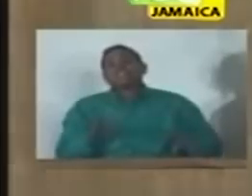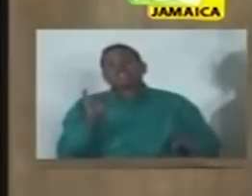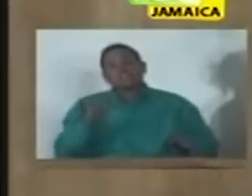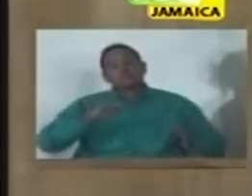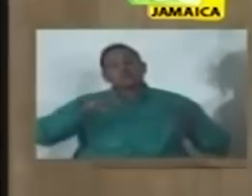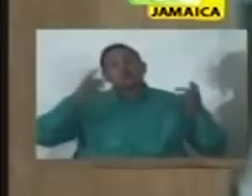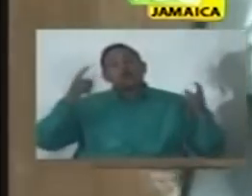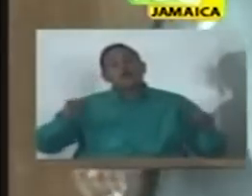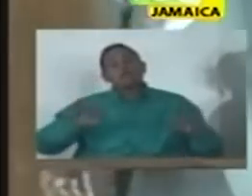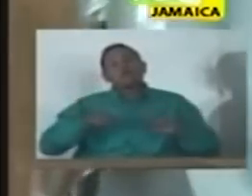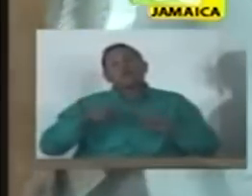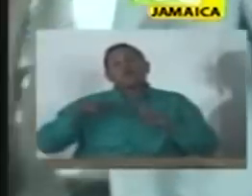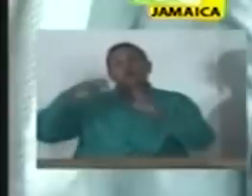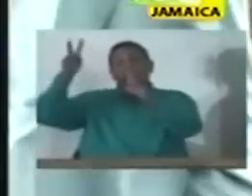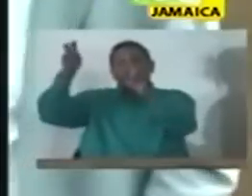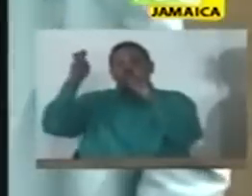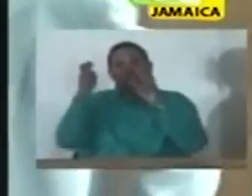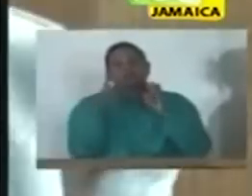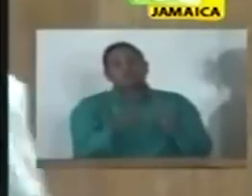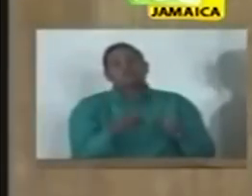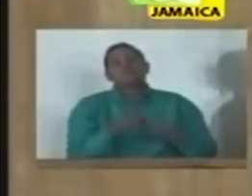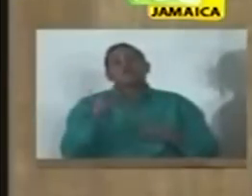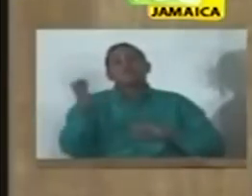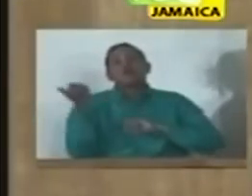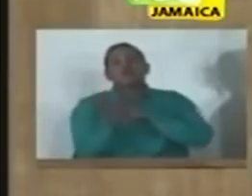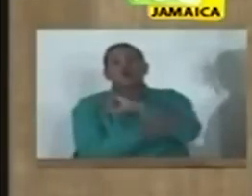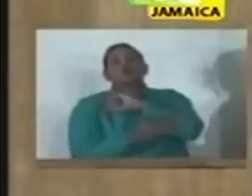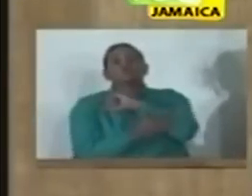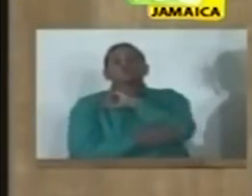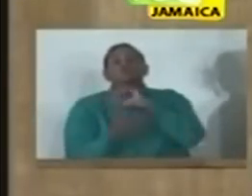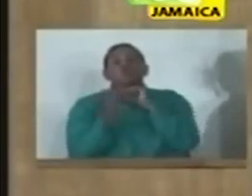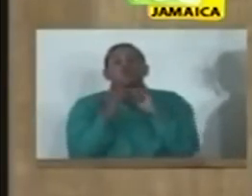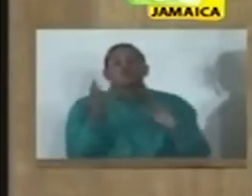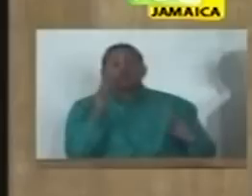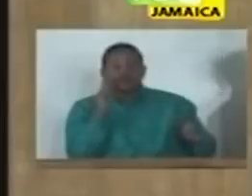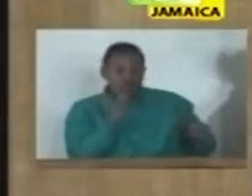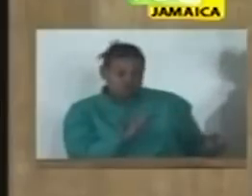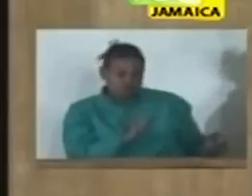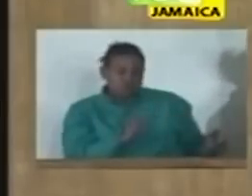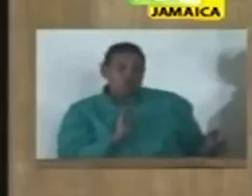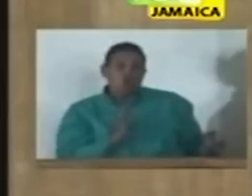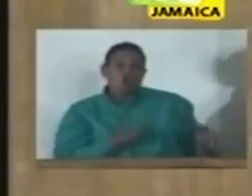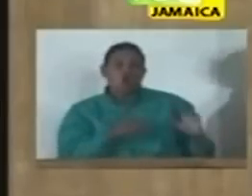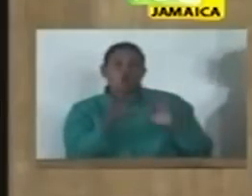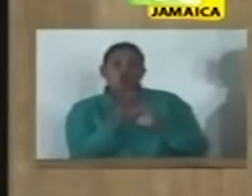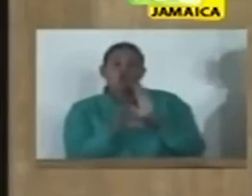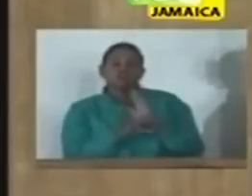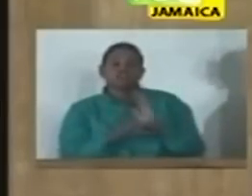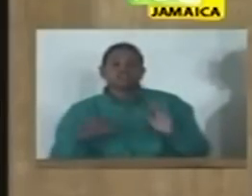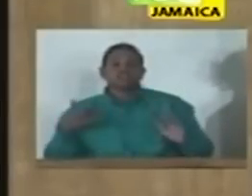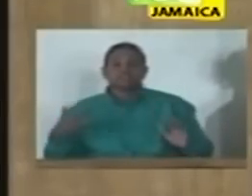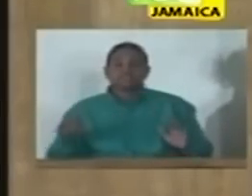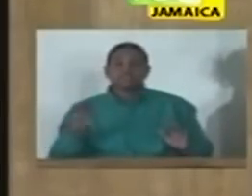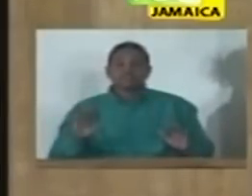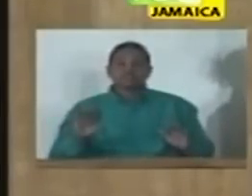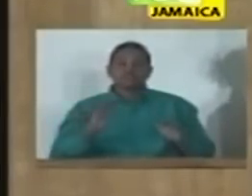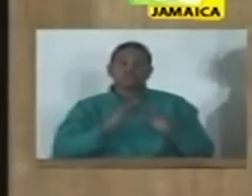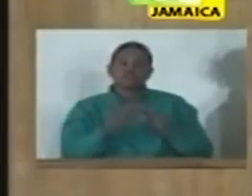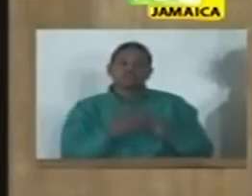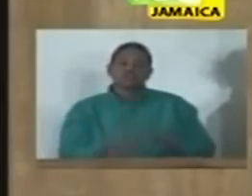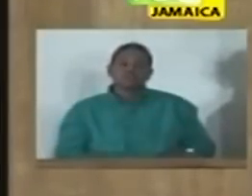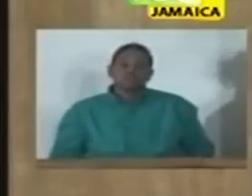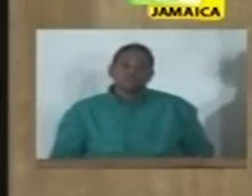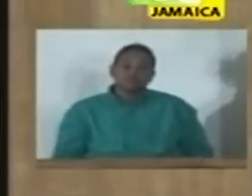we cut and paste from other places without regard for the sensitivities of Jamaica. If I